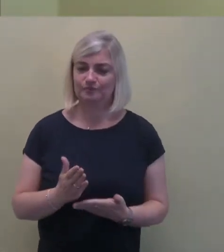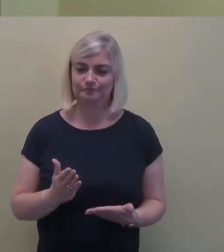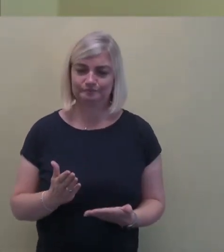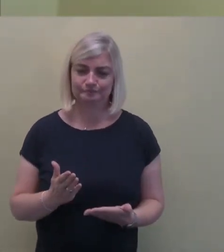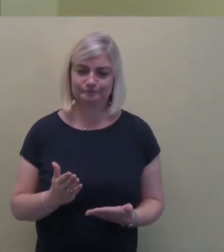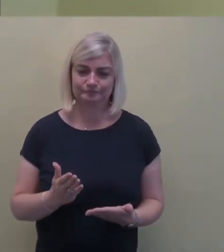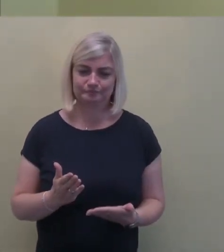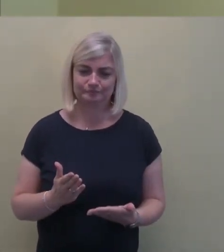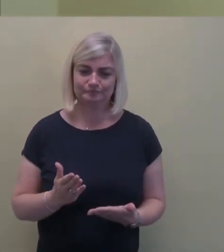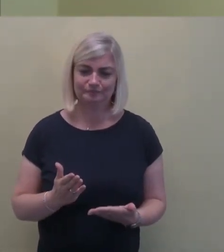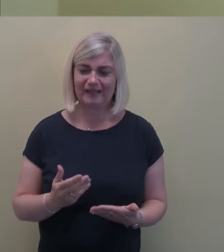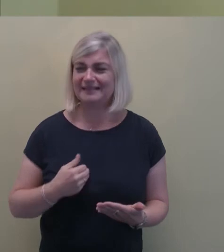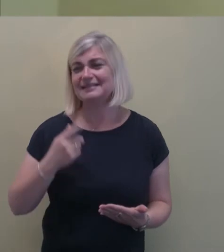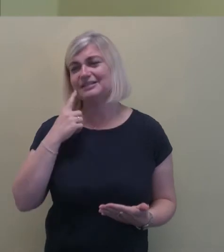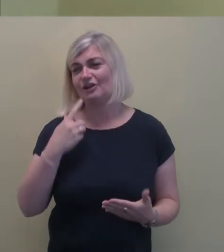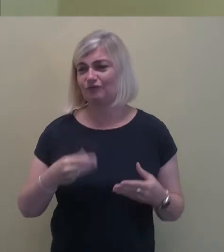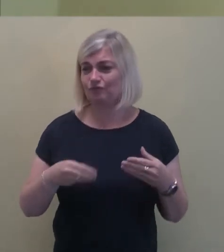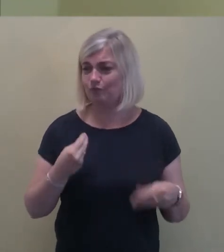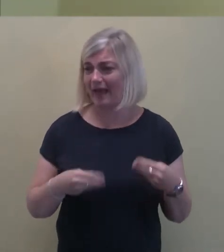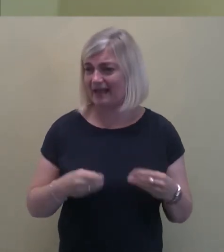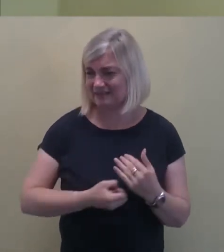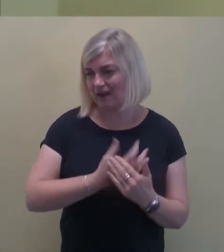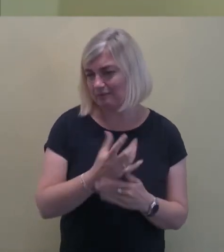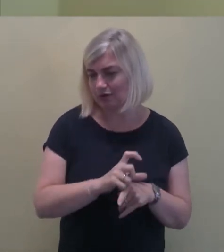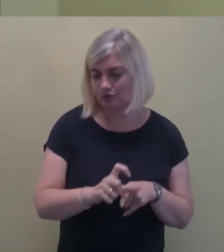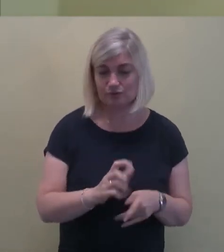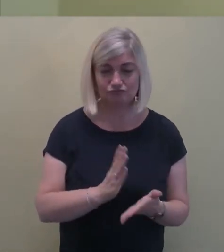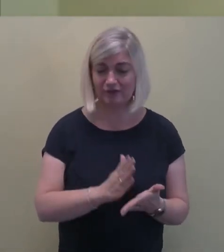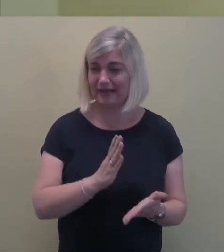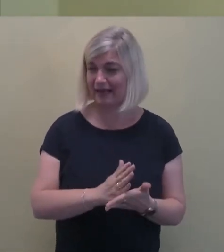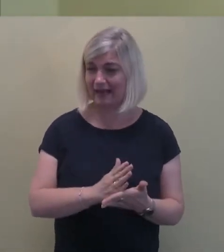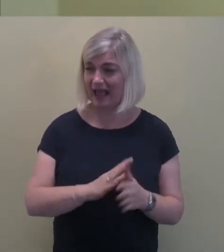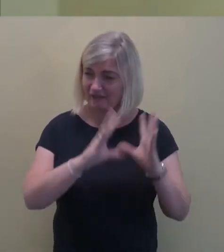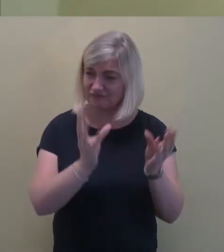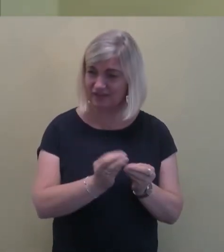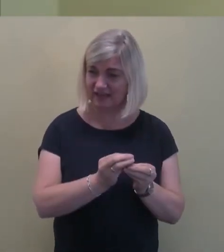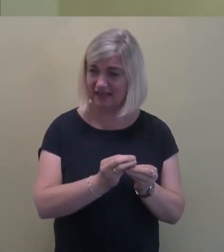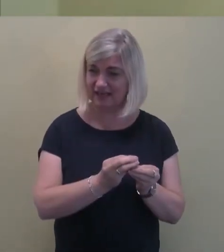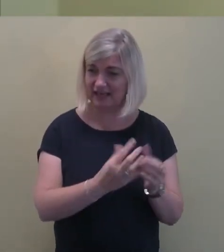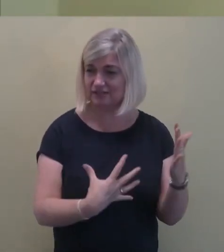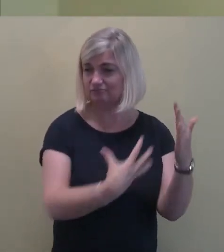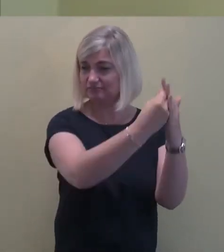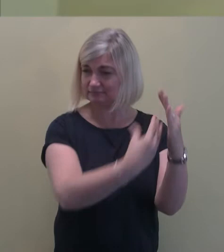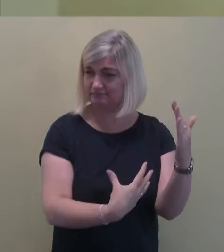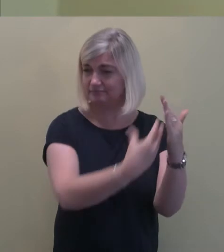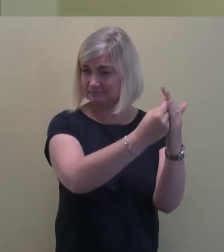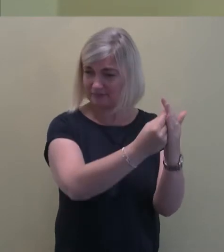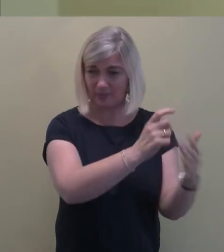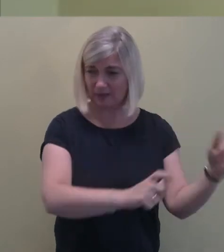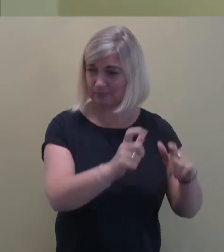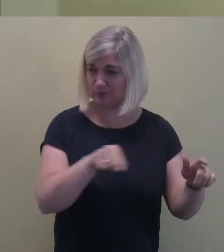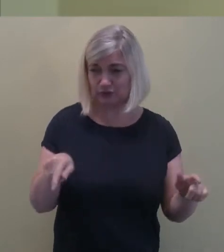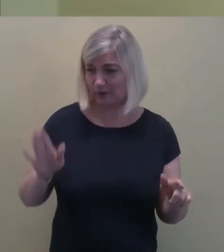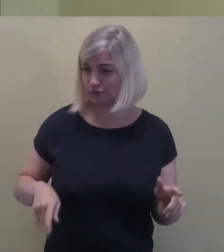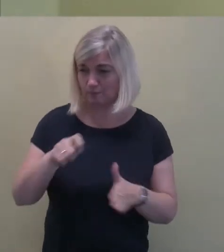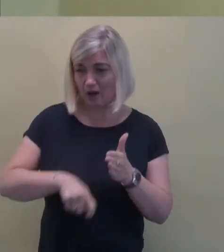student union department, the people in the student union, they might also be able to get some discounts on some tech that they need perhaps.